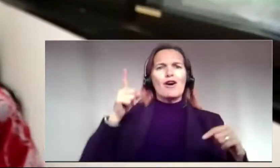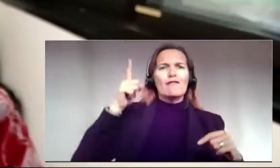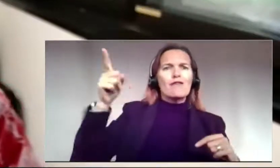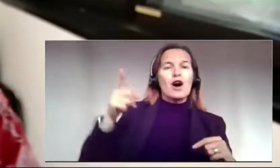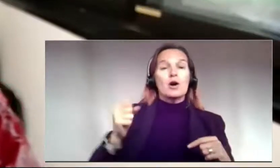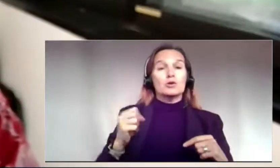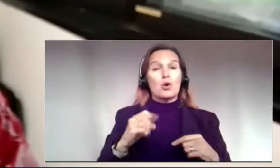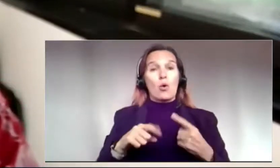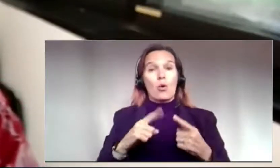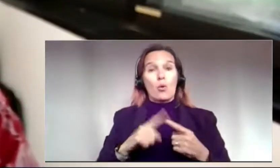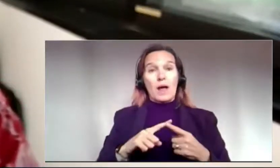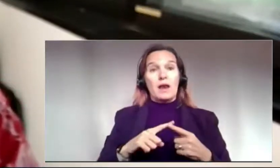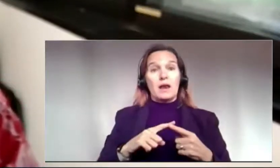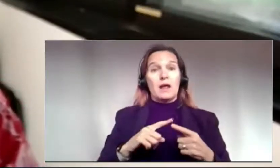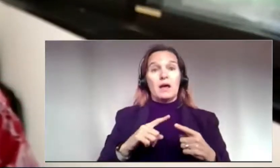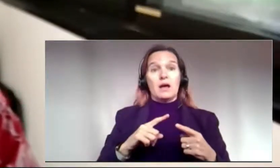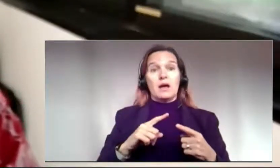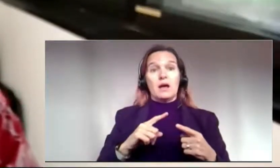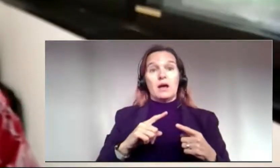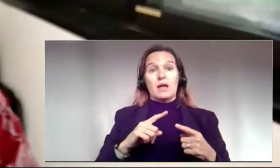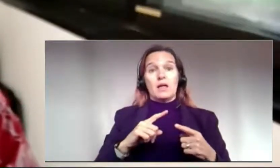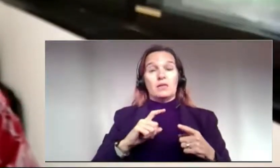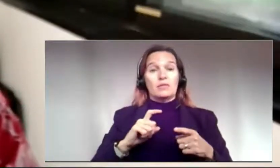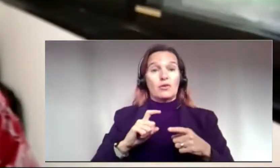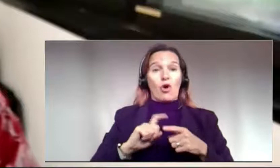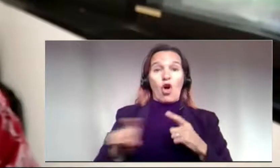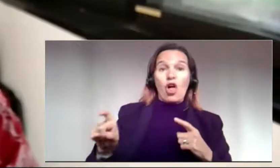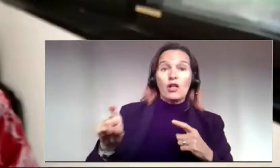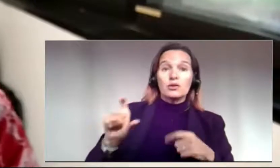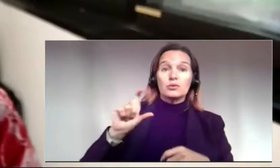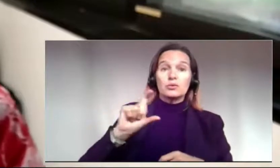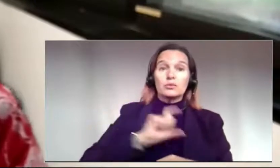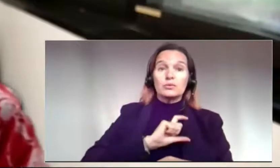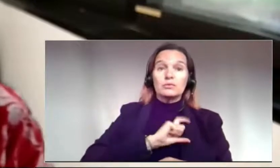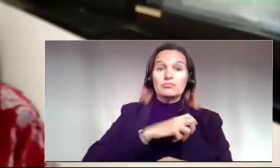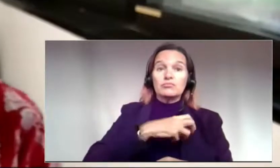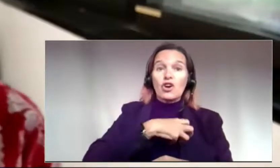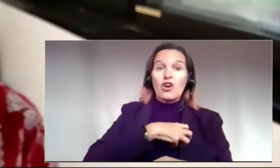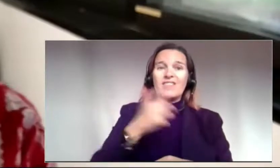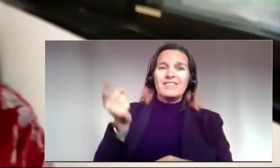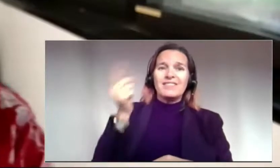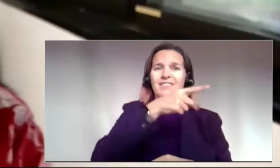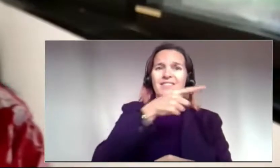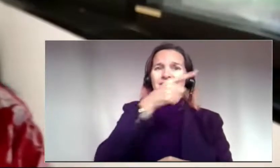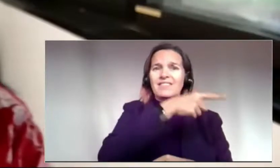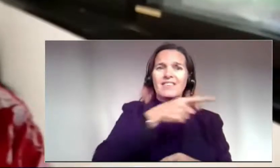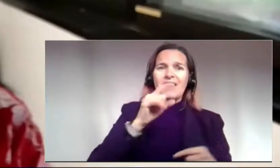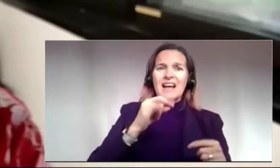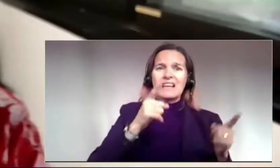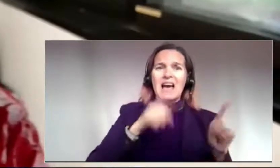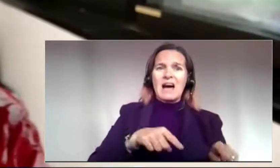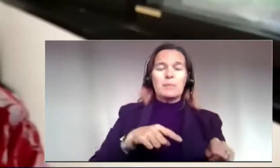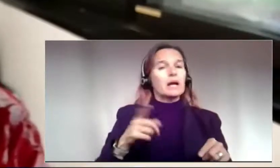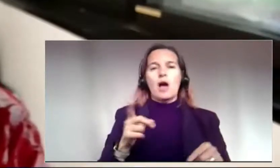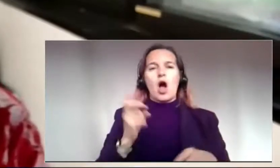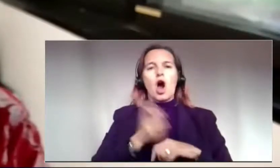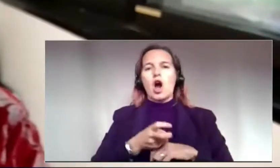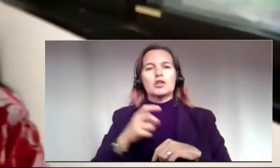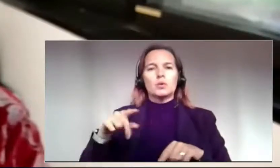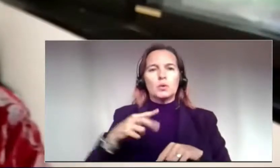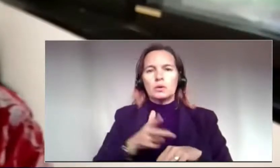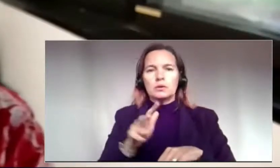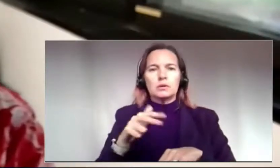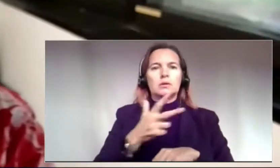is terrible, and we can't get out there. And this is not just calls for COVID, but when you've got that many people in at one time, it